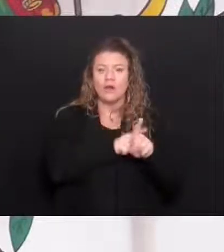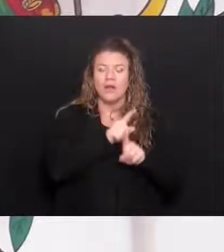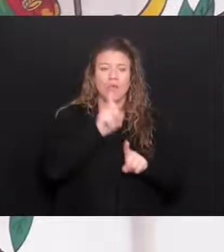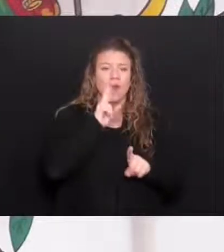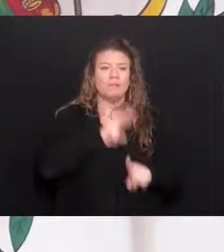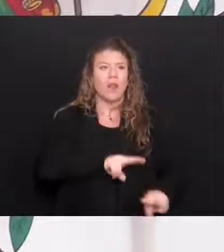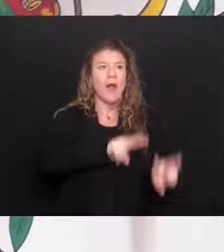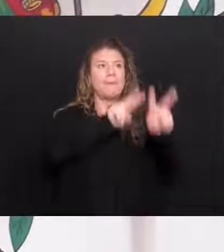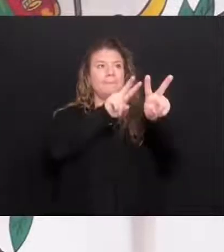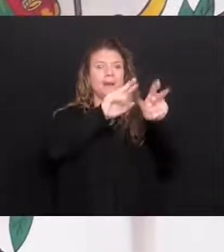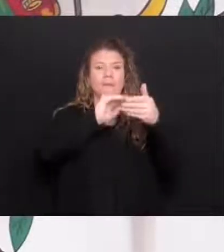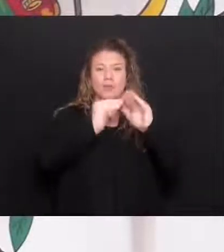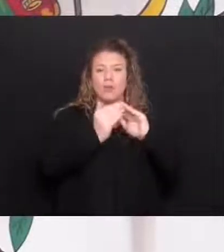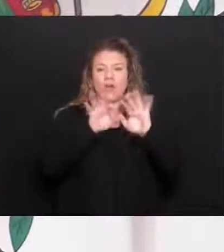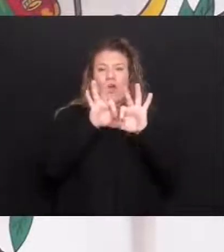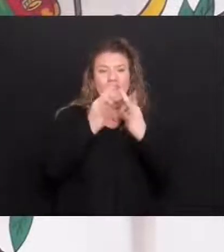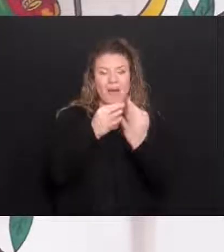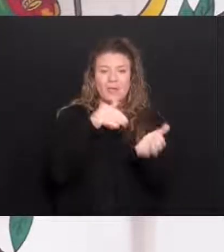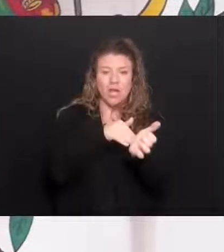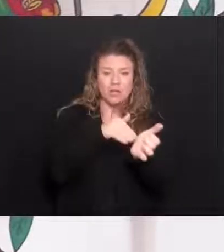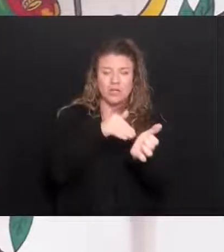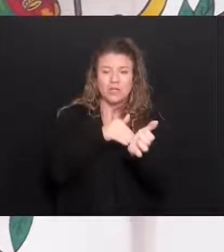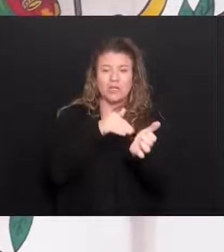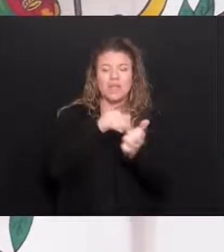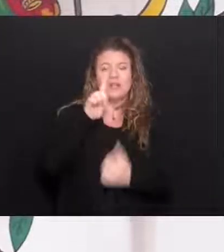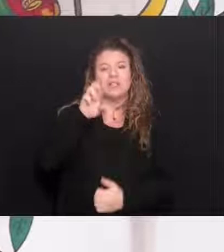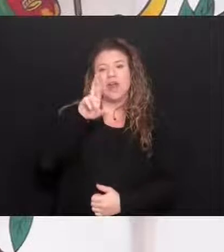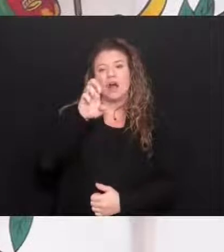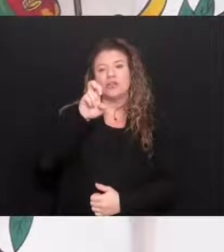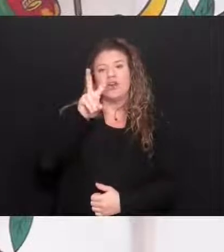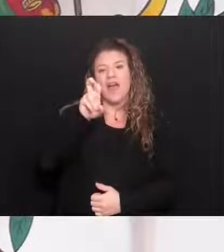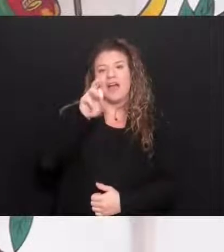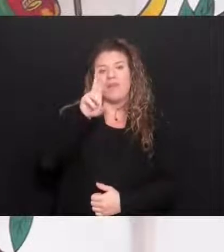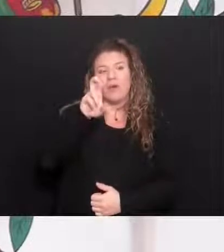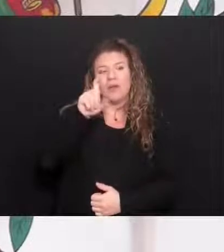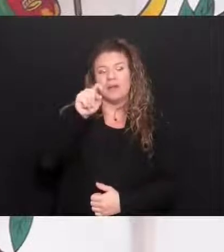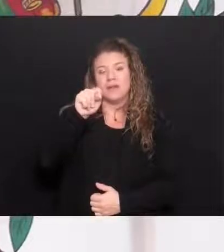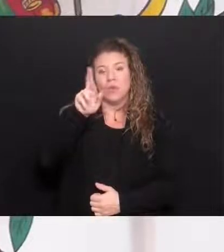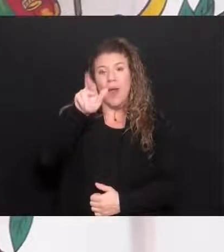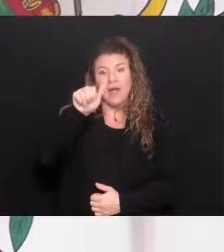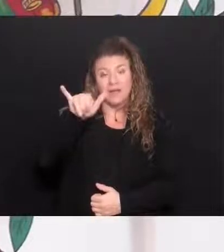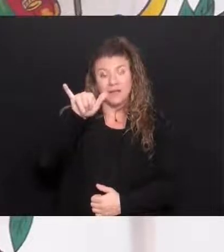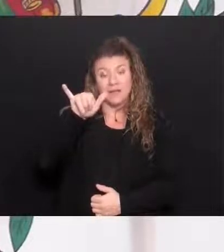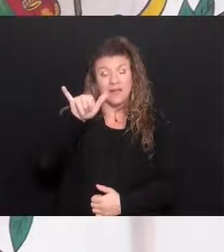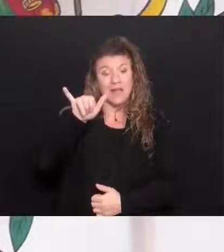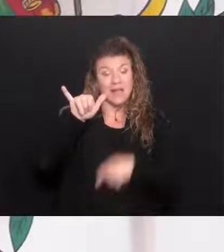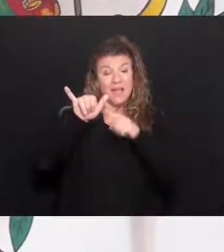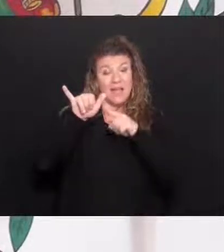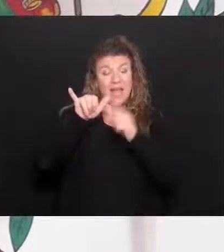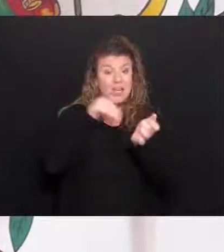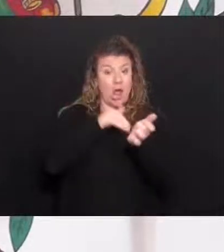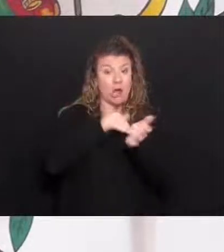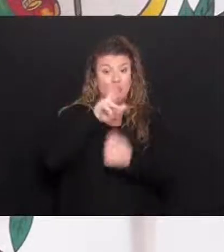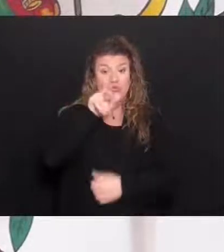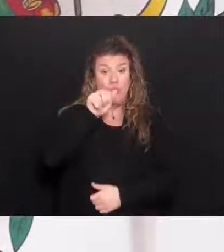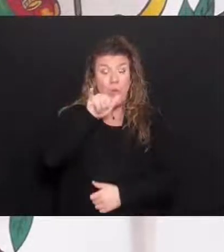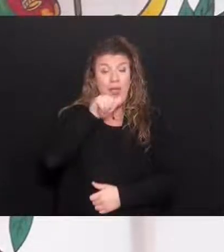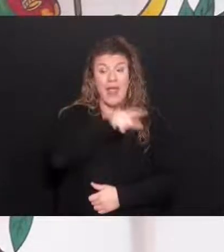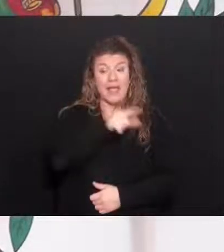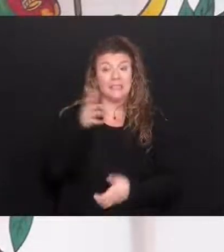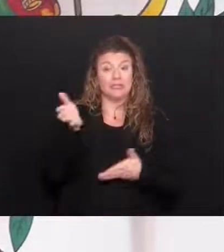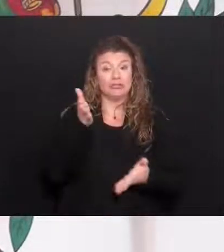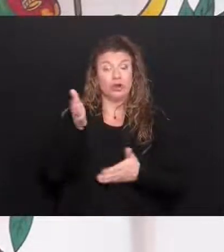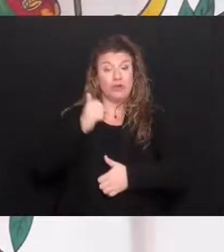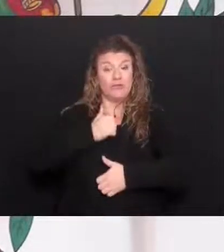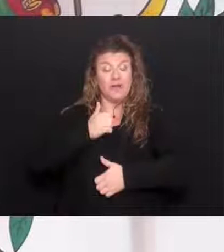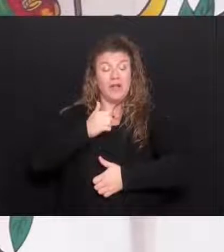in the community. He was our family doctor. He was Dr. Everett Ray, and Dr. Ray served at one time on the Raleigh County